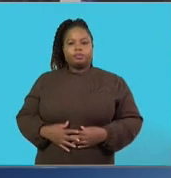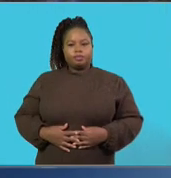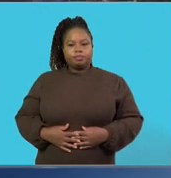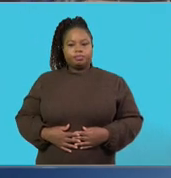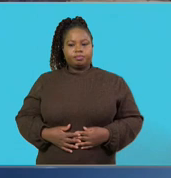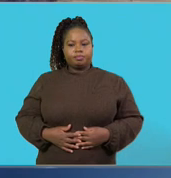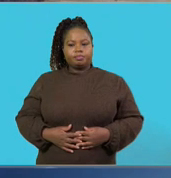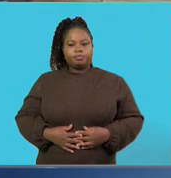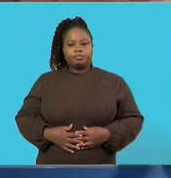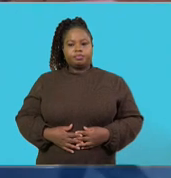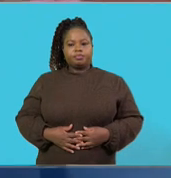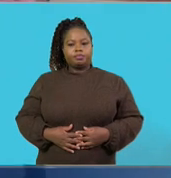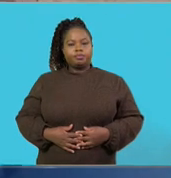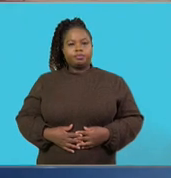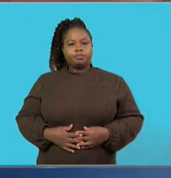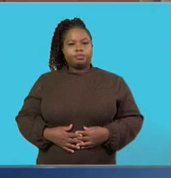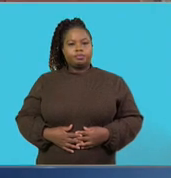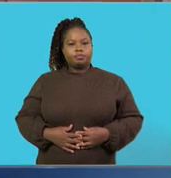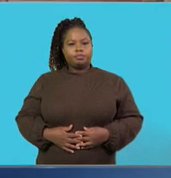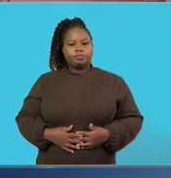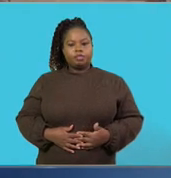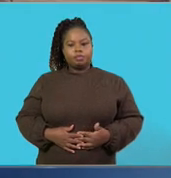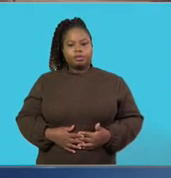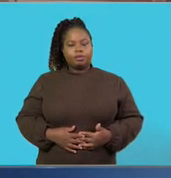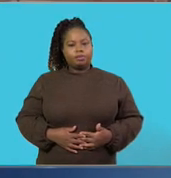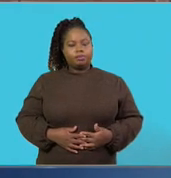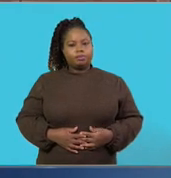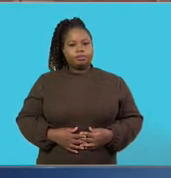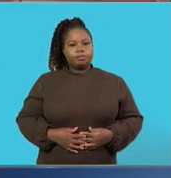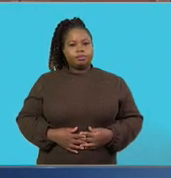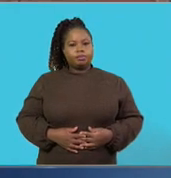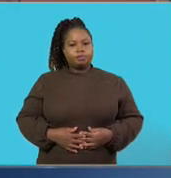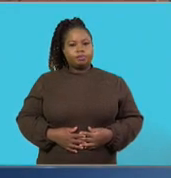0800 202 925. Ditabeng tsa Soweto TV ke Manini Moroloke le Poisons, Johannesburg.